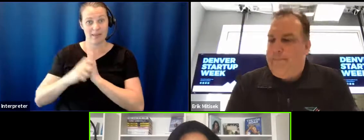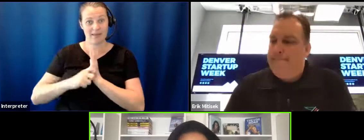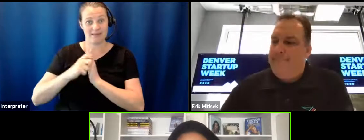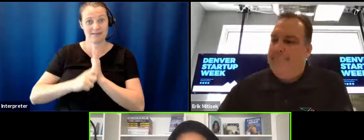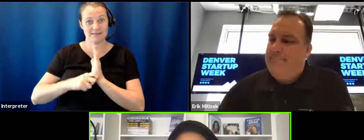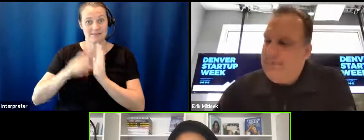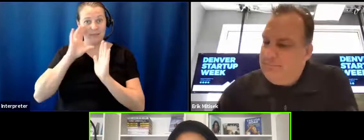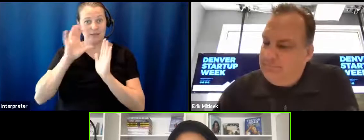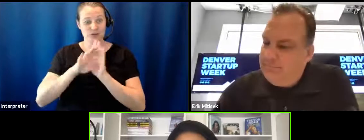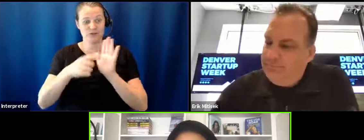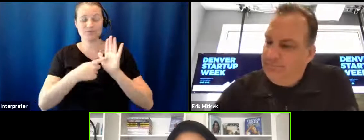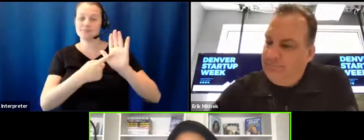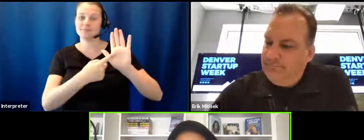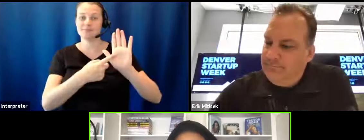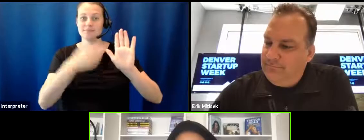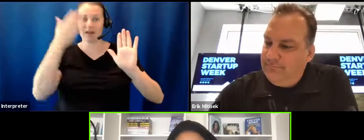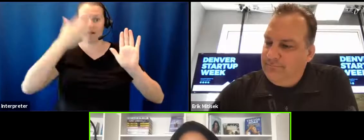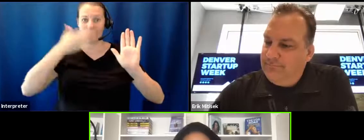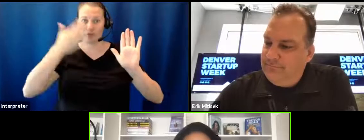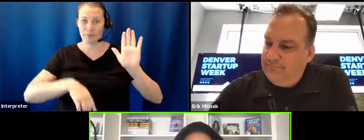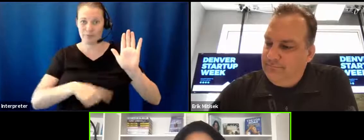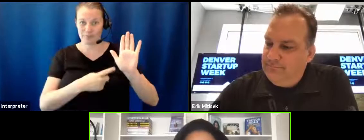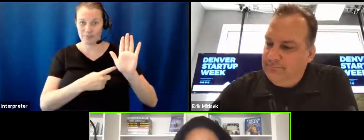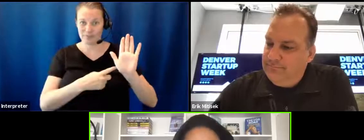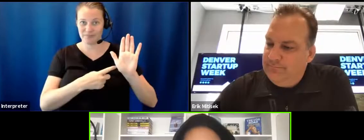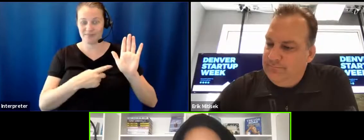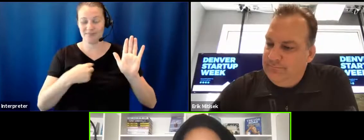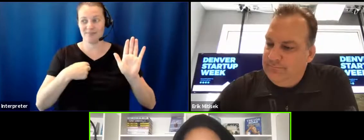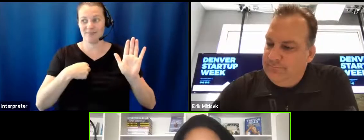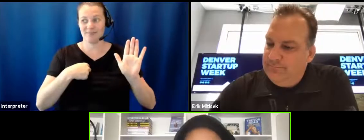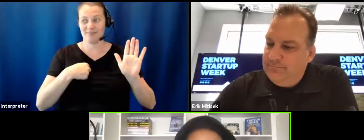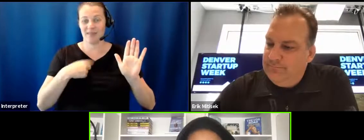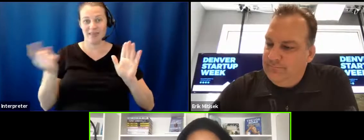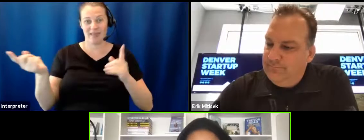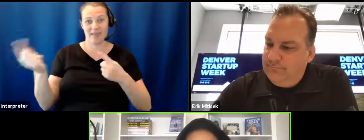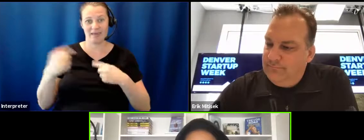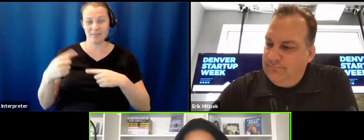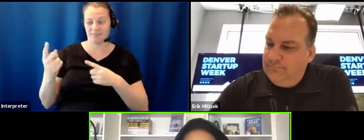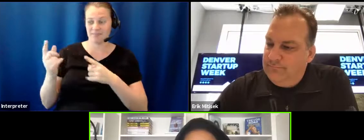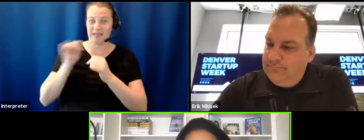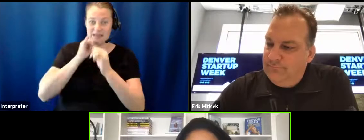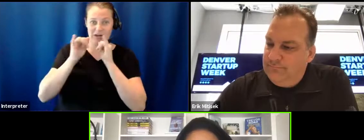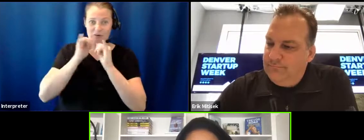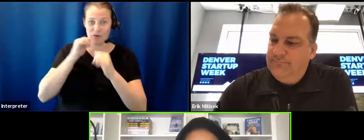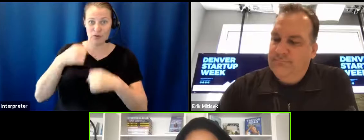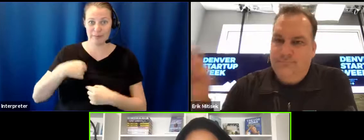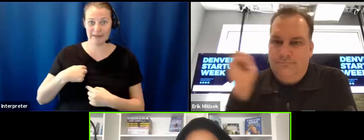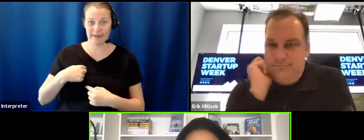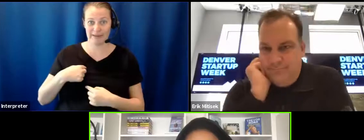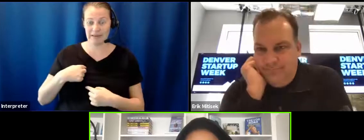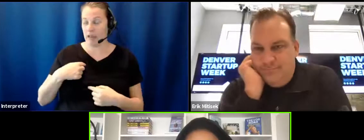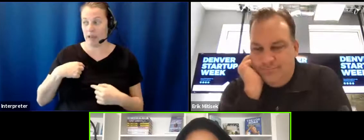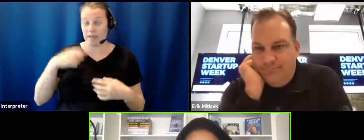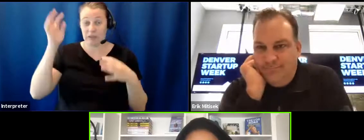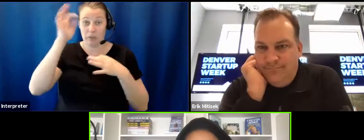when they came to do like the interview, I had no idea it was going to be a cover.